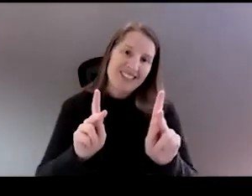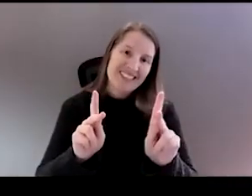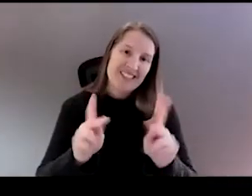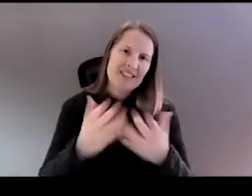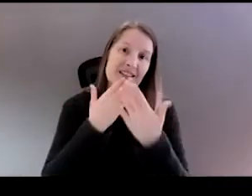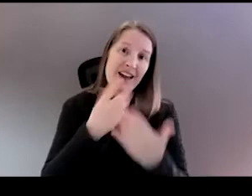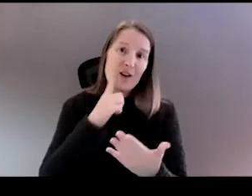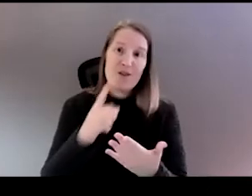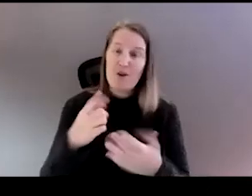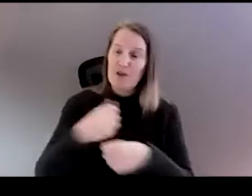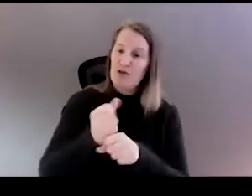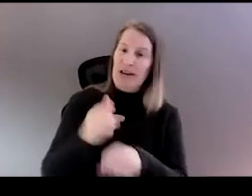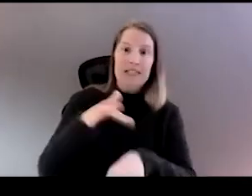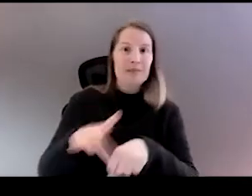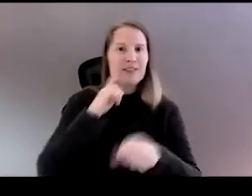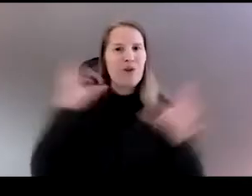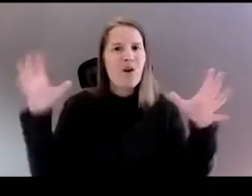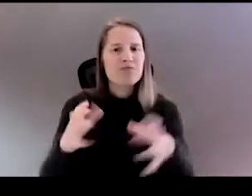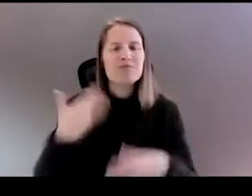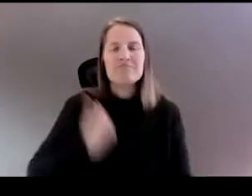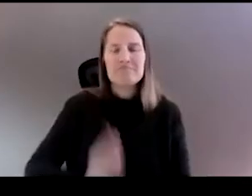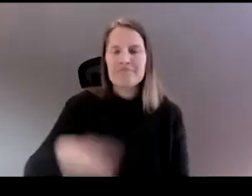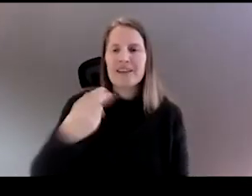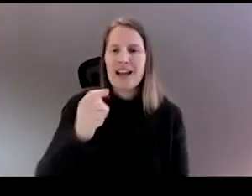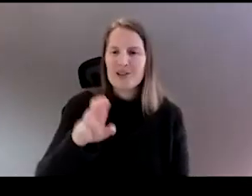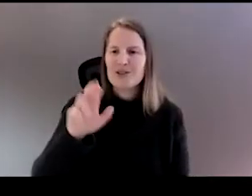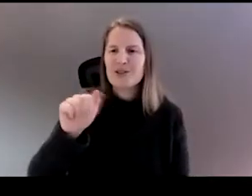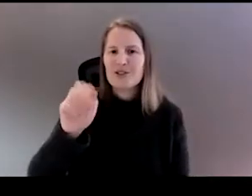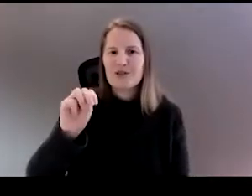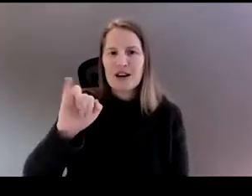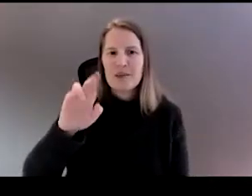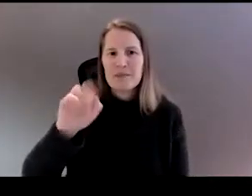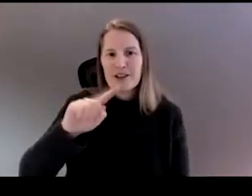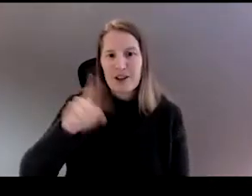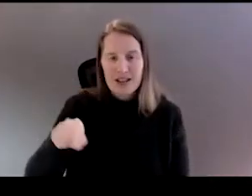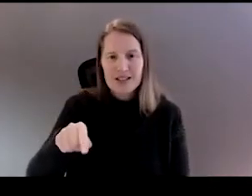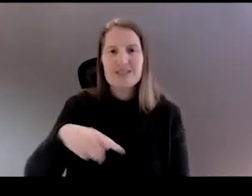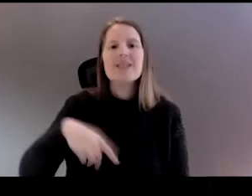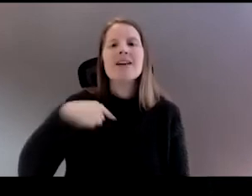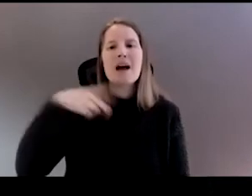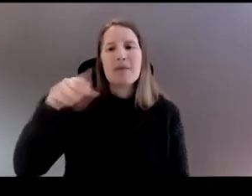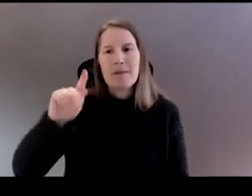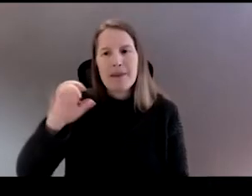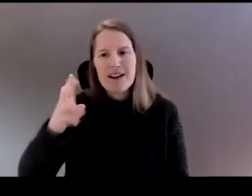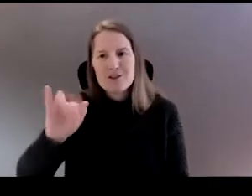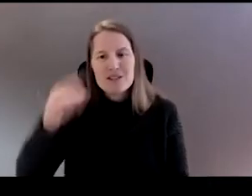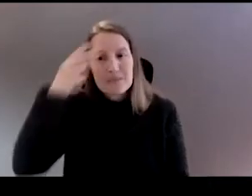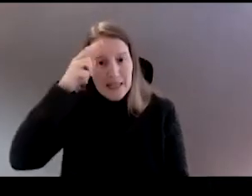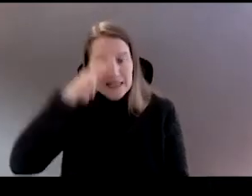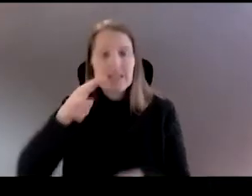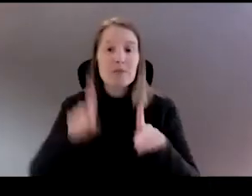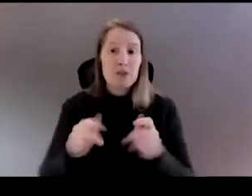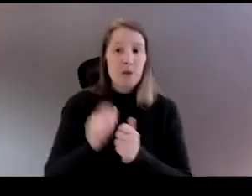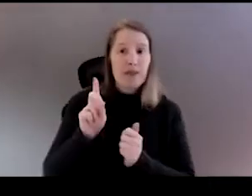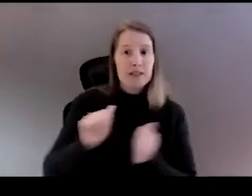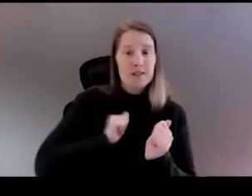here. My name is Hector Ramirez. I am Apache Mexican. I'm a person with a disability. I'm autistic.